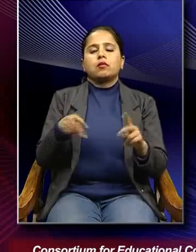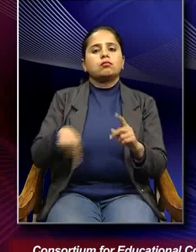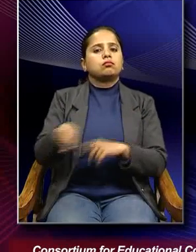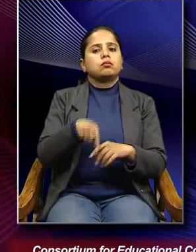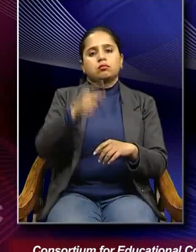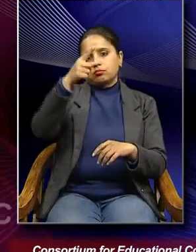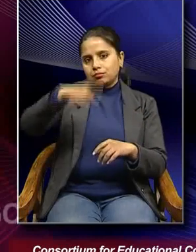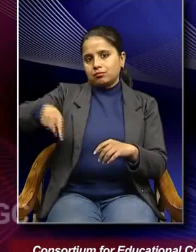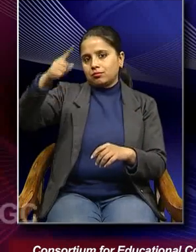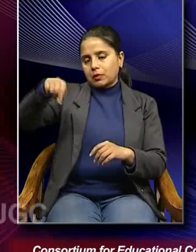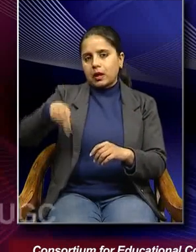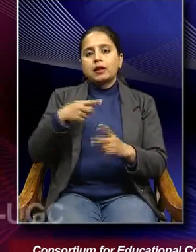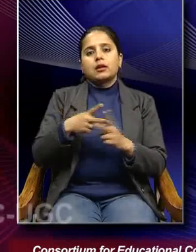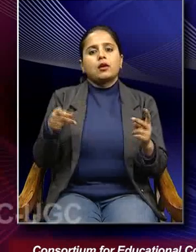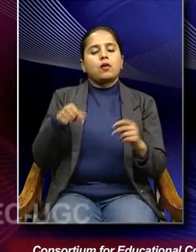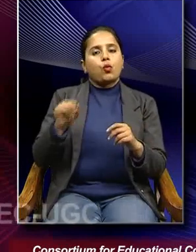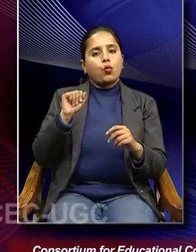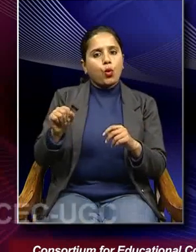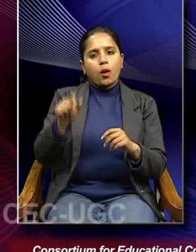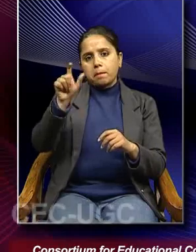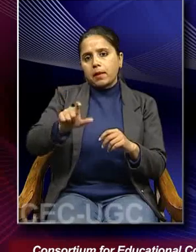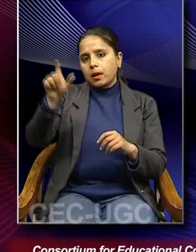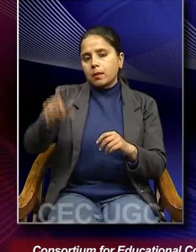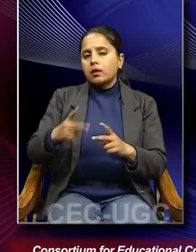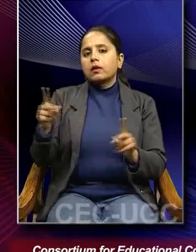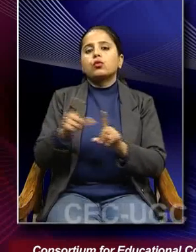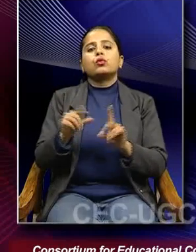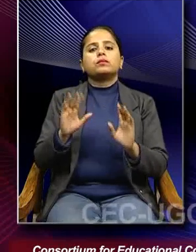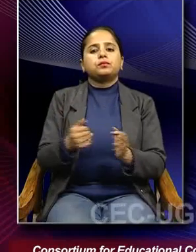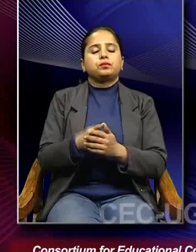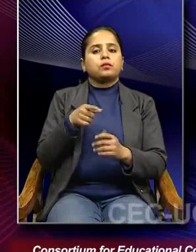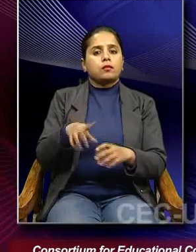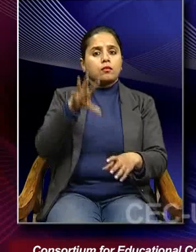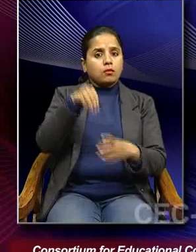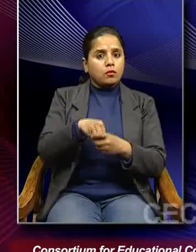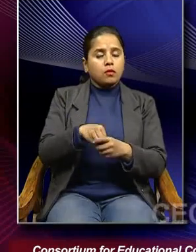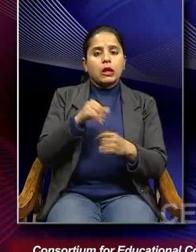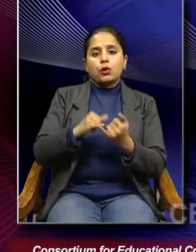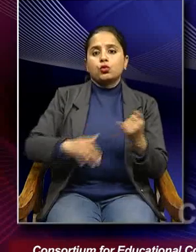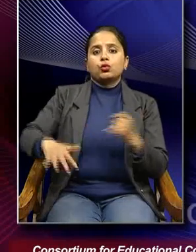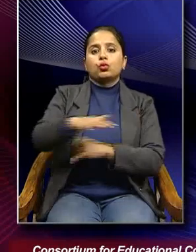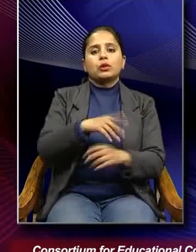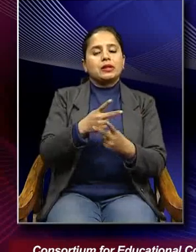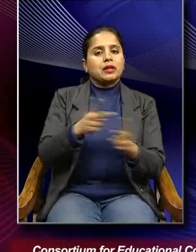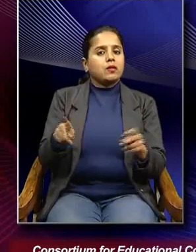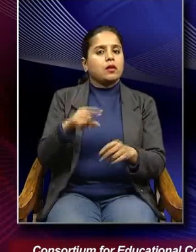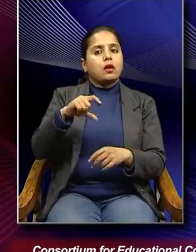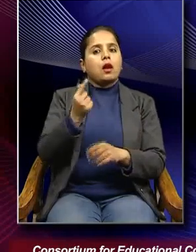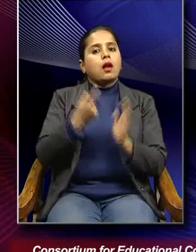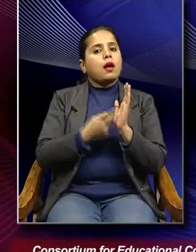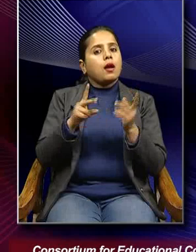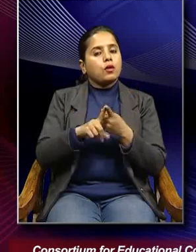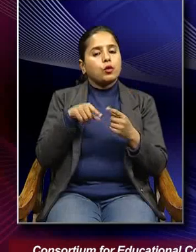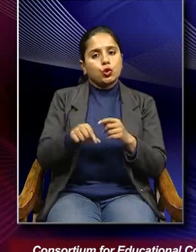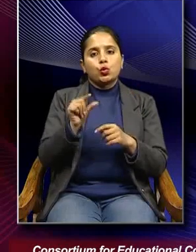as we have drawn the indifference curve for the individuals. A set of social indifference curves for the